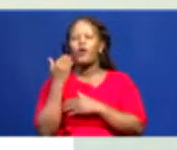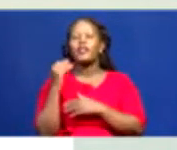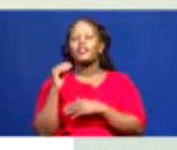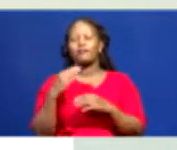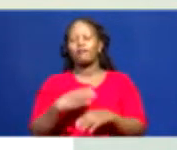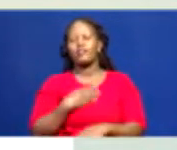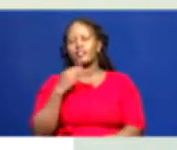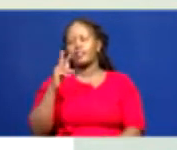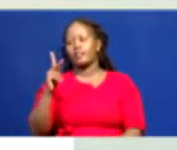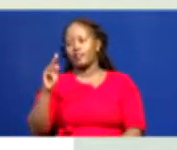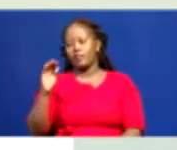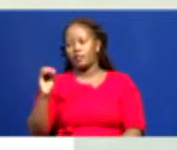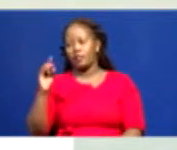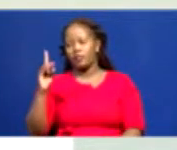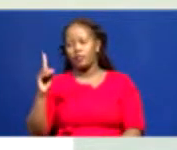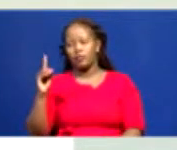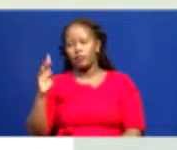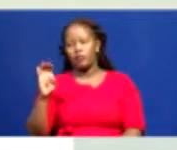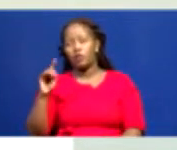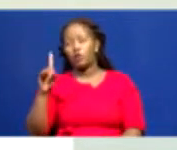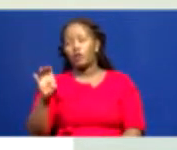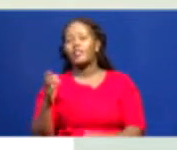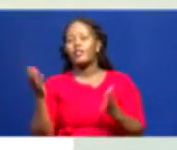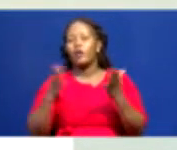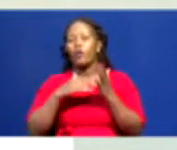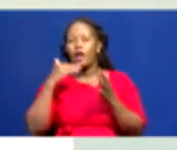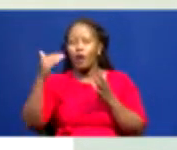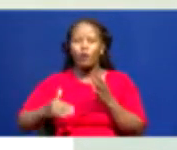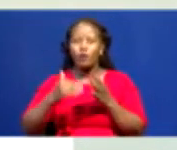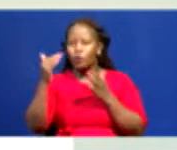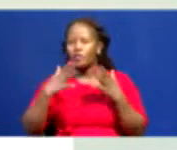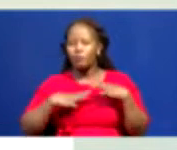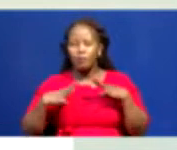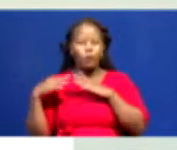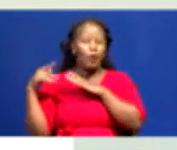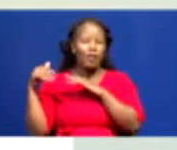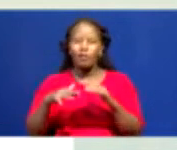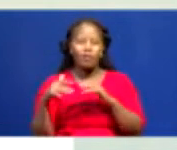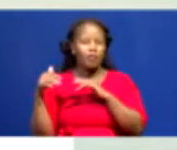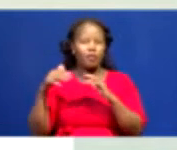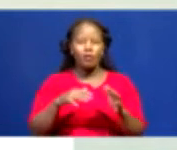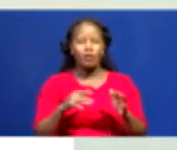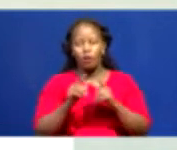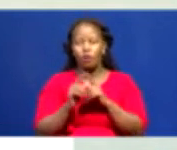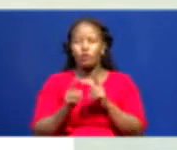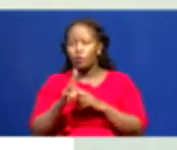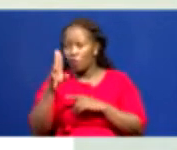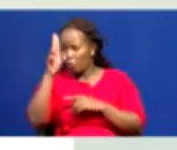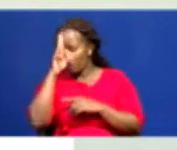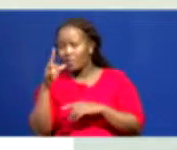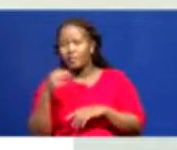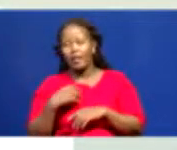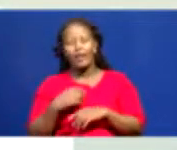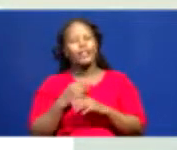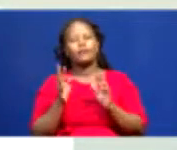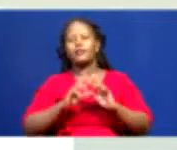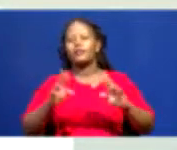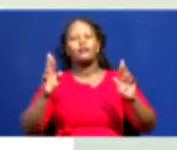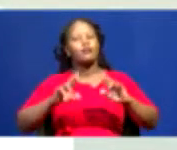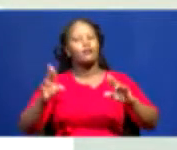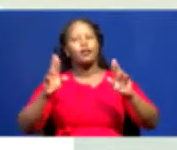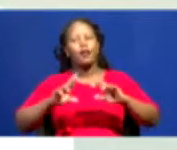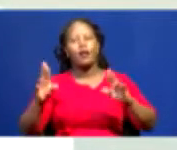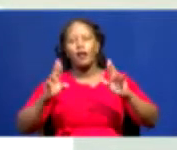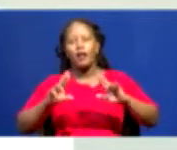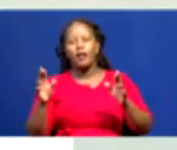is usually the epicenter of demonstrations here in town. And what we saw is that police had taken vantage positions